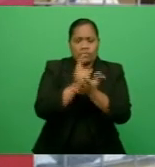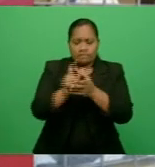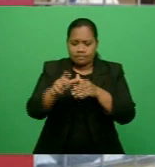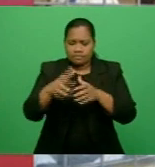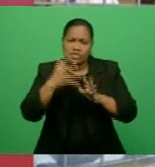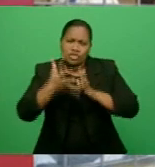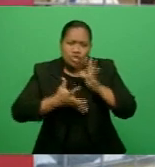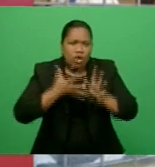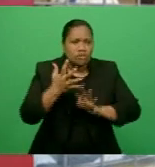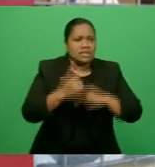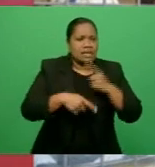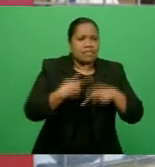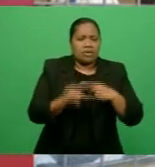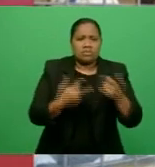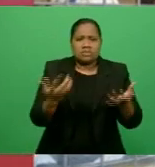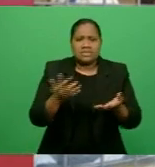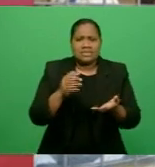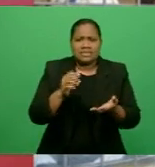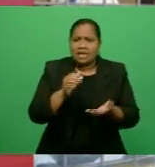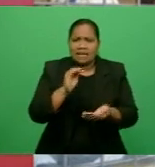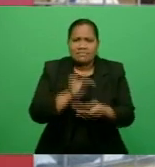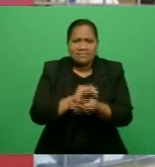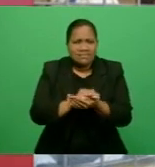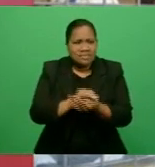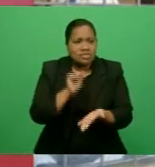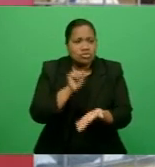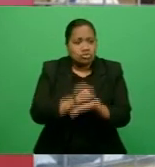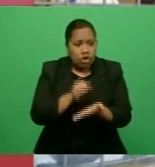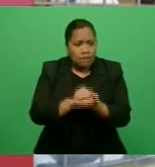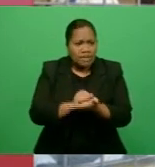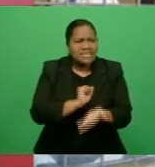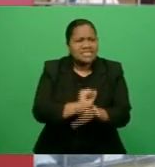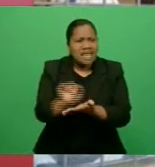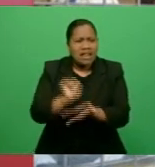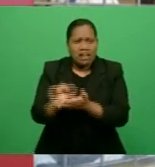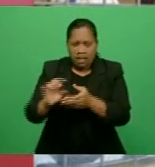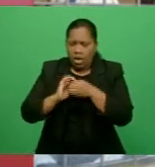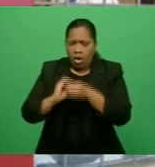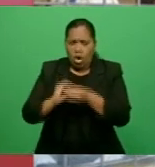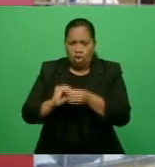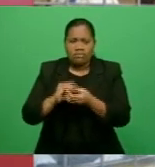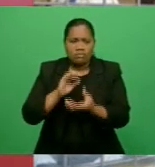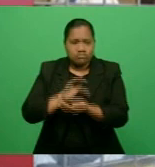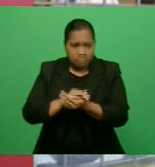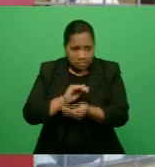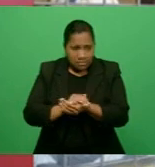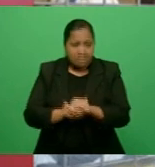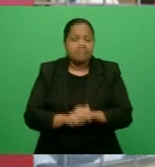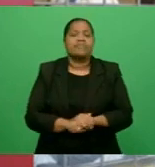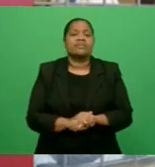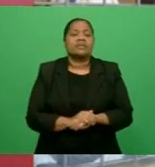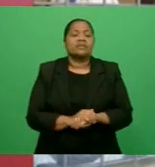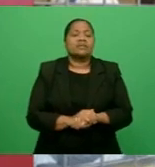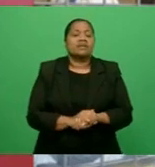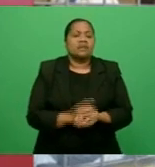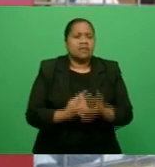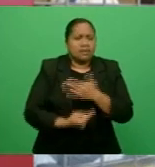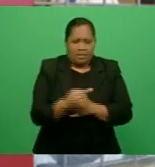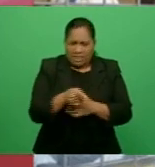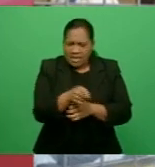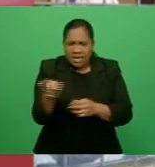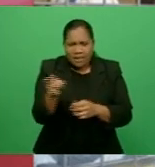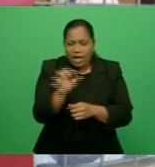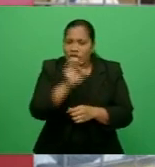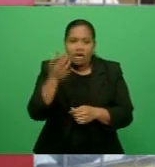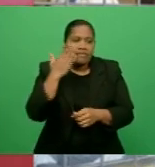small kava shacks selling their own grog or kava. Some of them are short-lived because they don't know, they're not familiar in terms